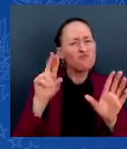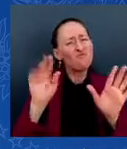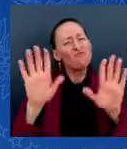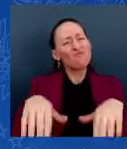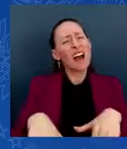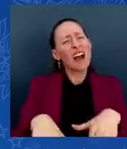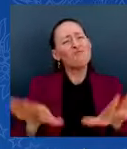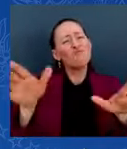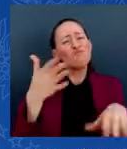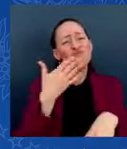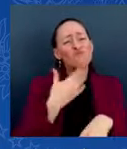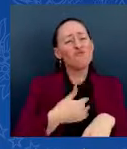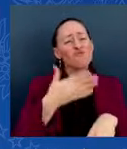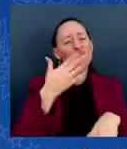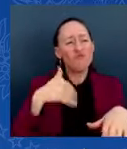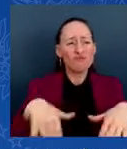insulin?